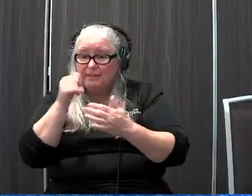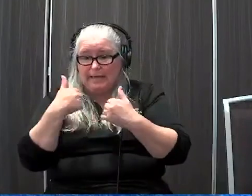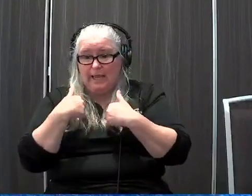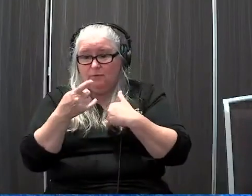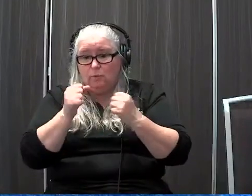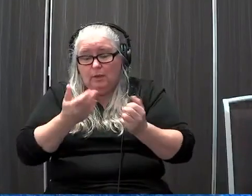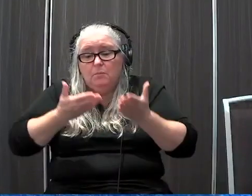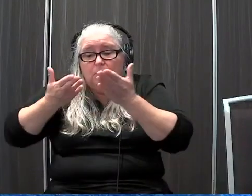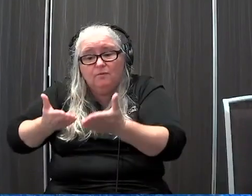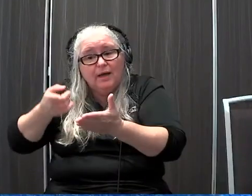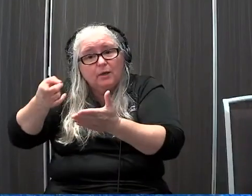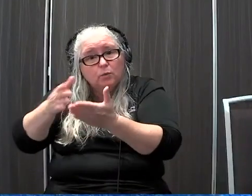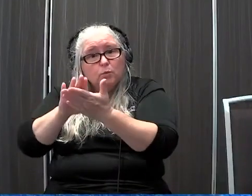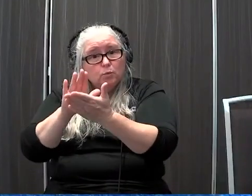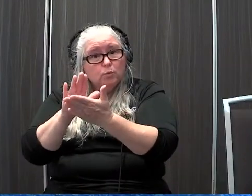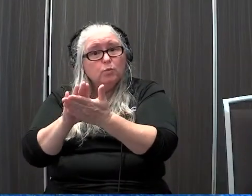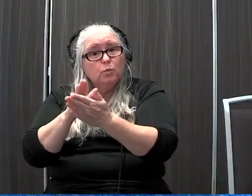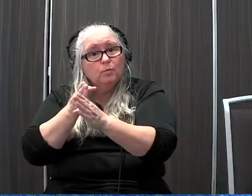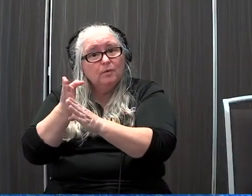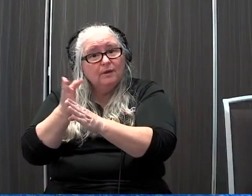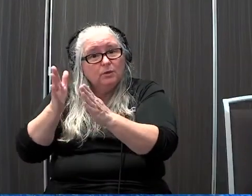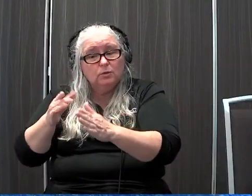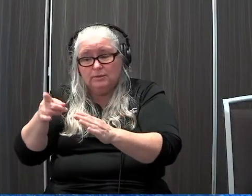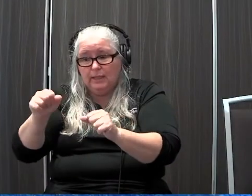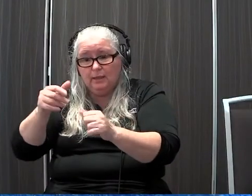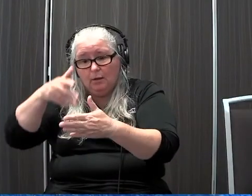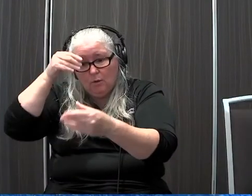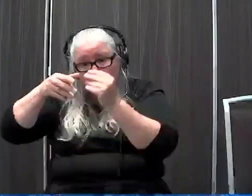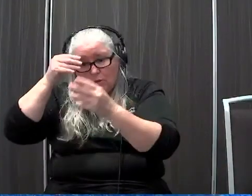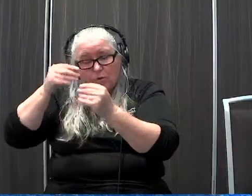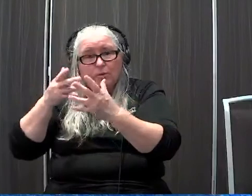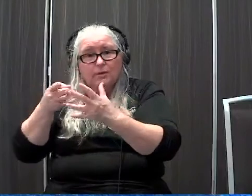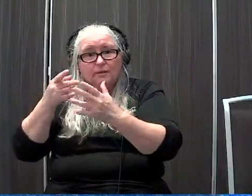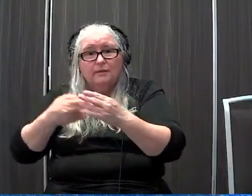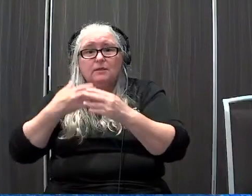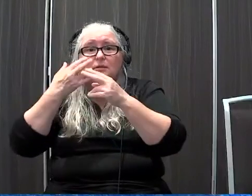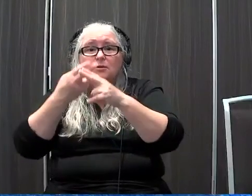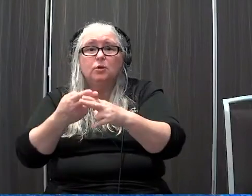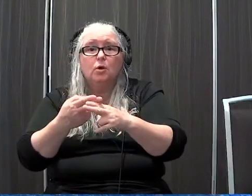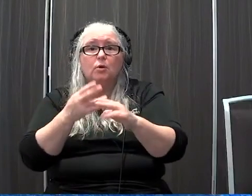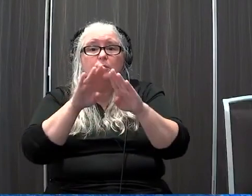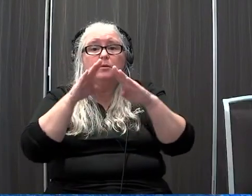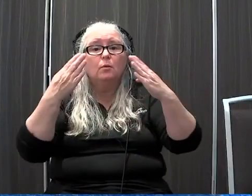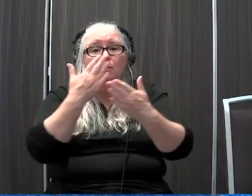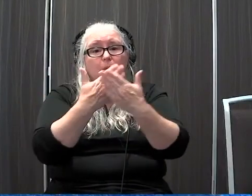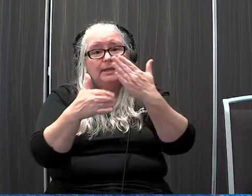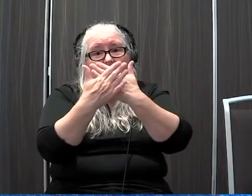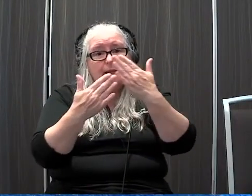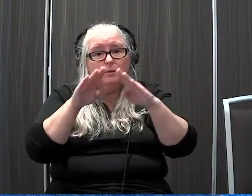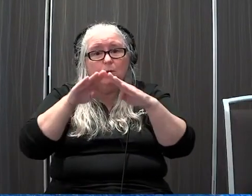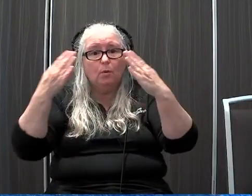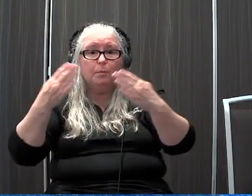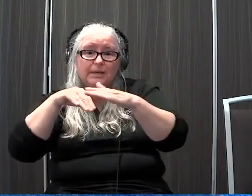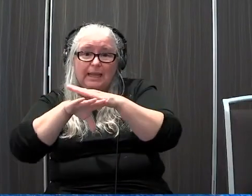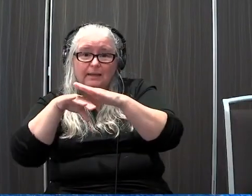training to school professionals so they can go through it and learn a lot about charge. Mm-hmm. So that's called the Open Hands, Open Access training module on deafblindness, and you can